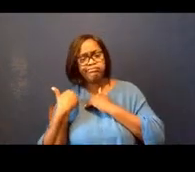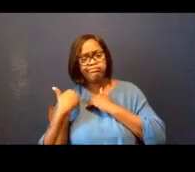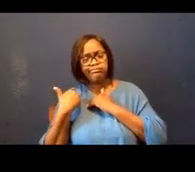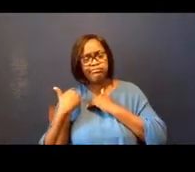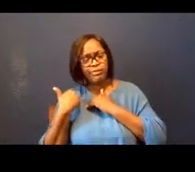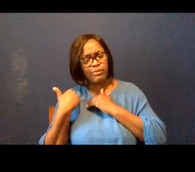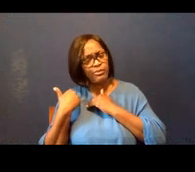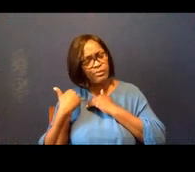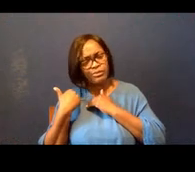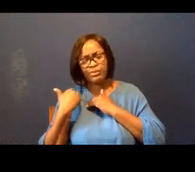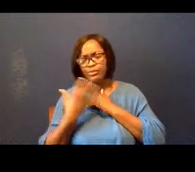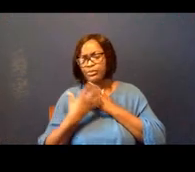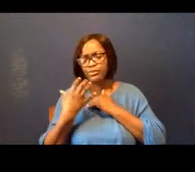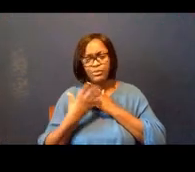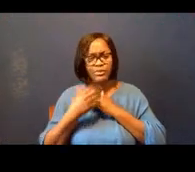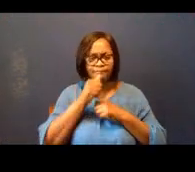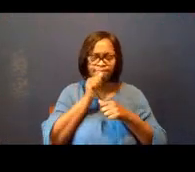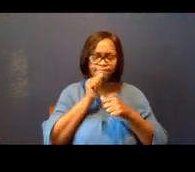incident.